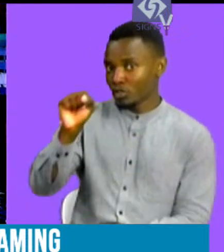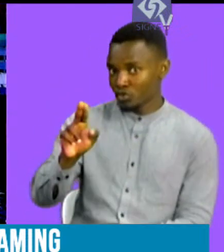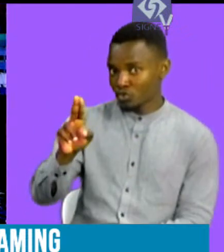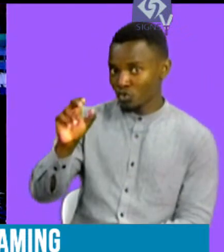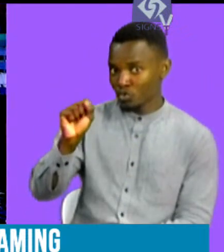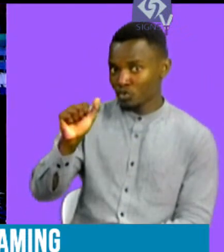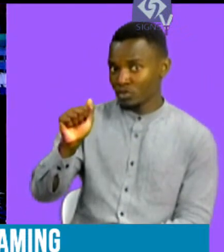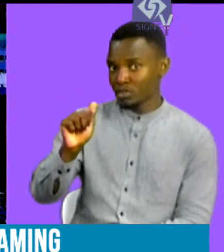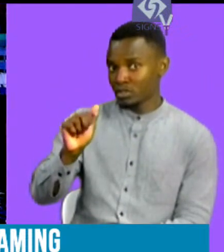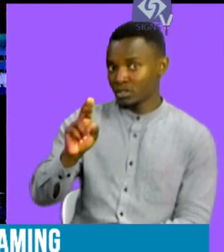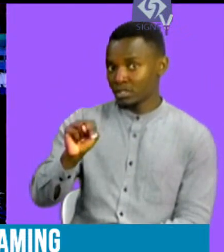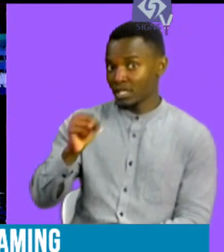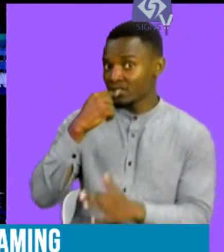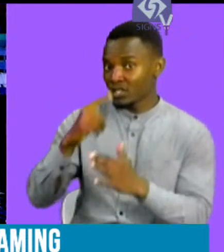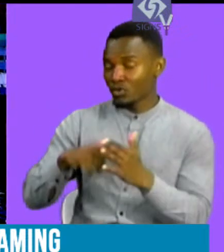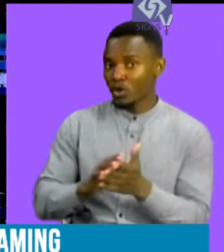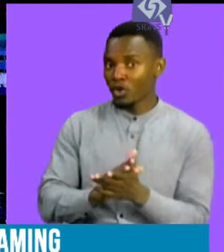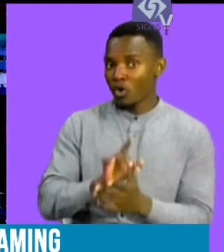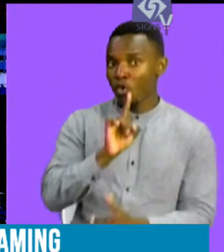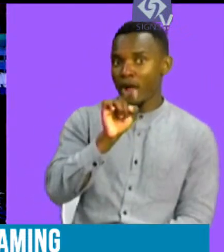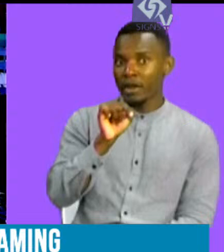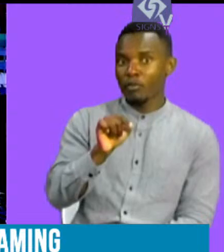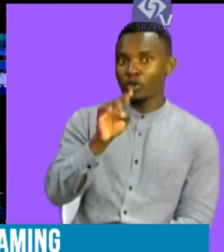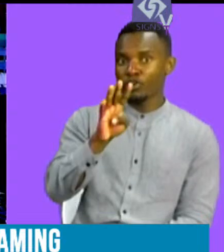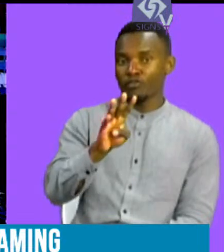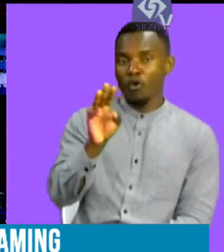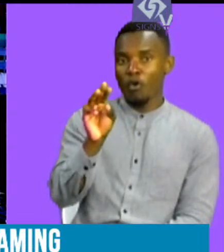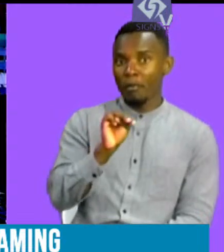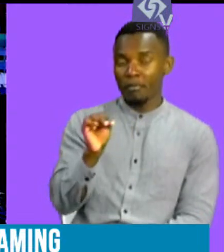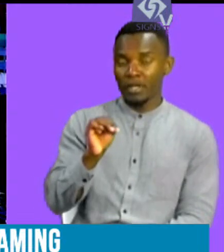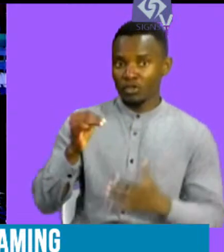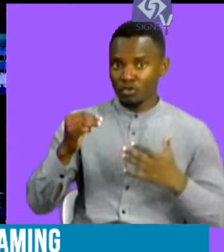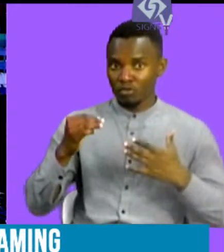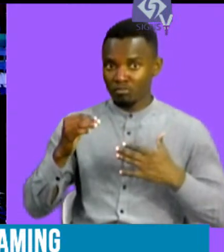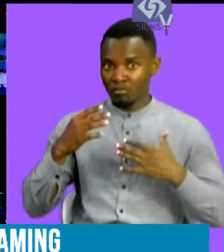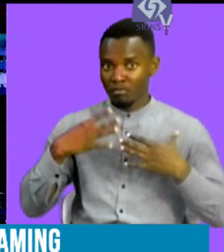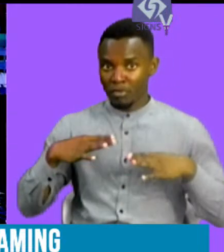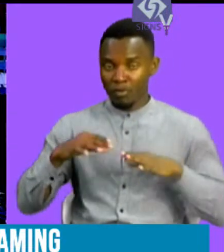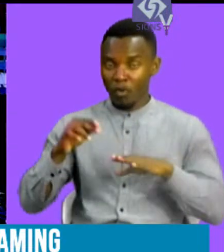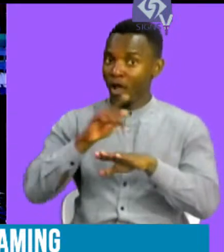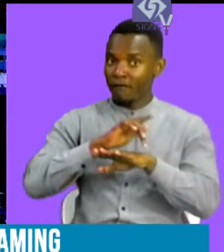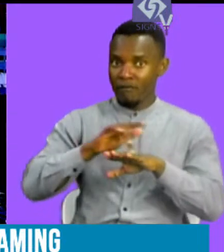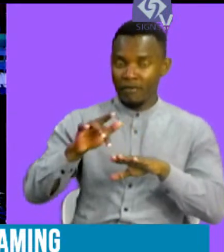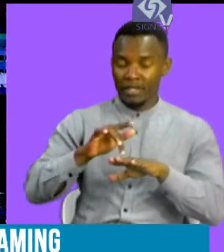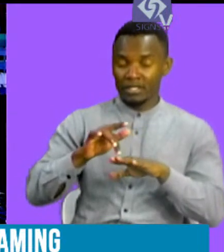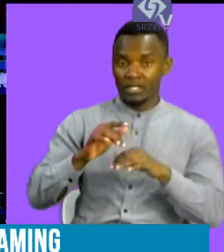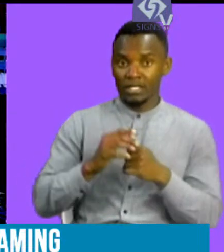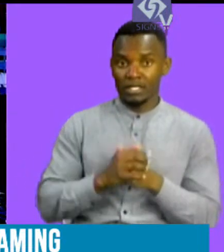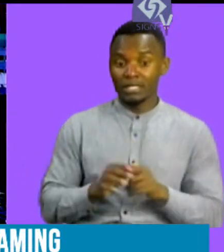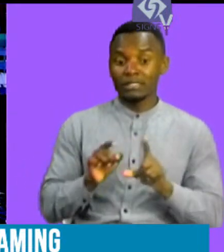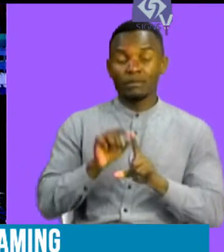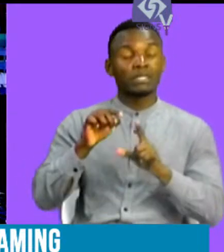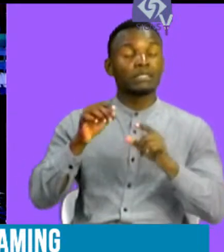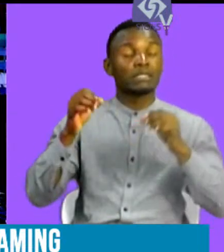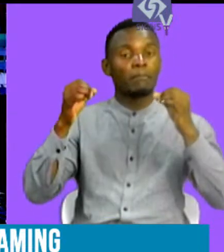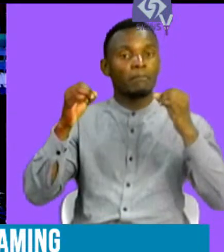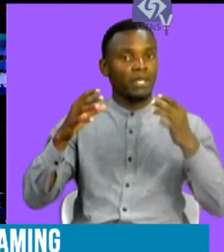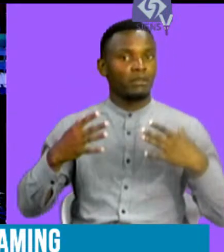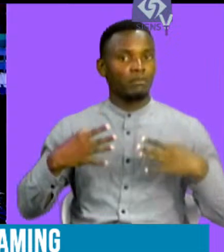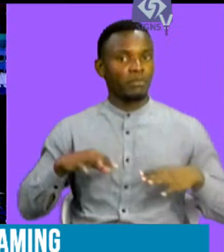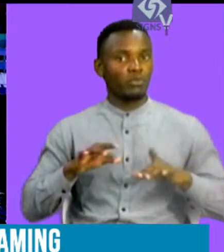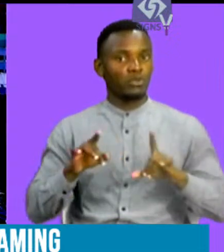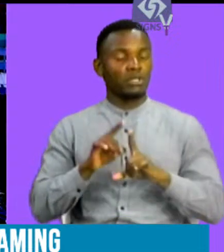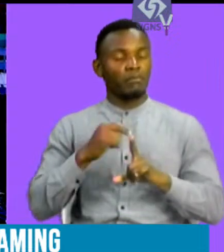around 1.4 million Kenyans are affected by HIV and AIDS, and definitely this is a huge number, and persons with